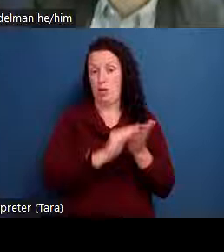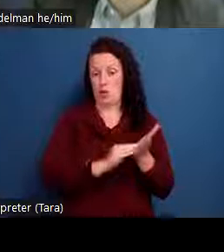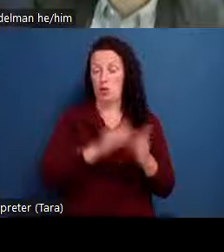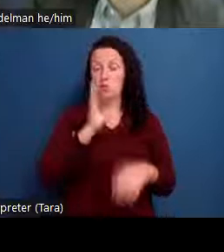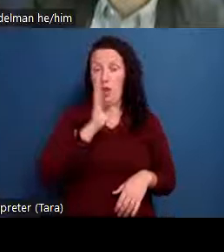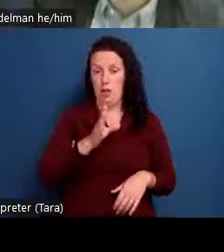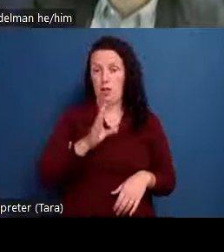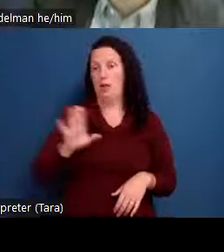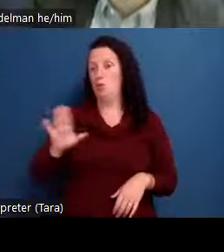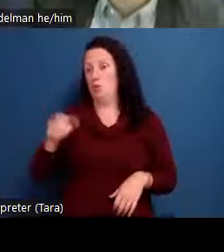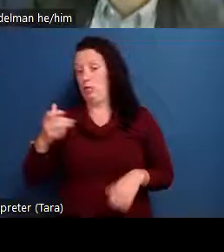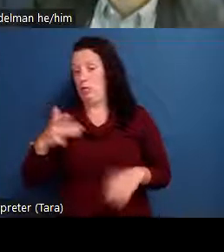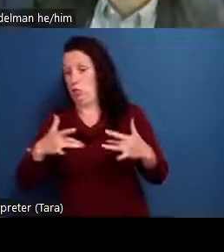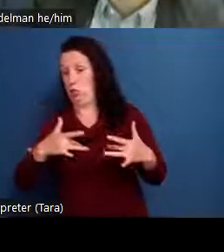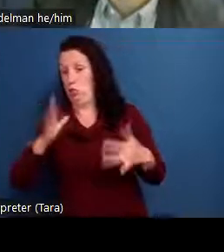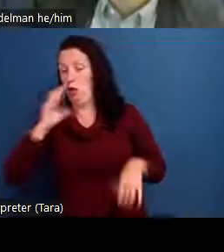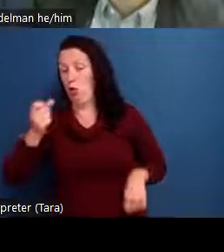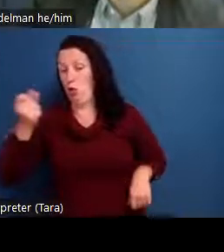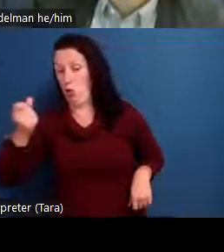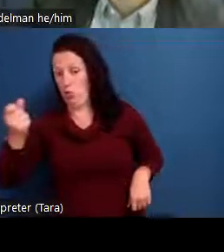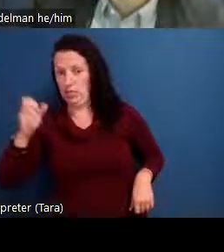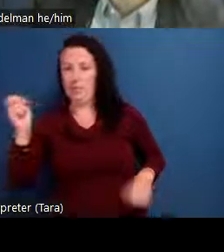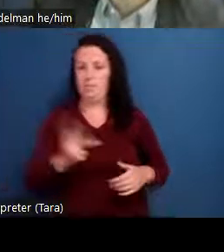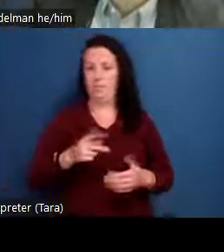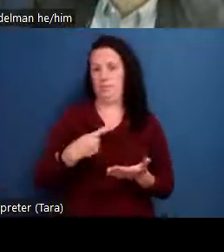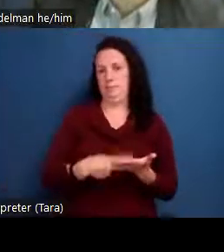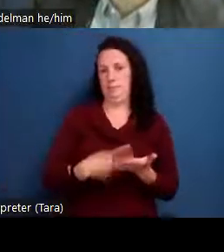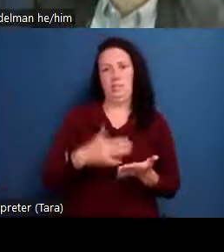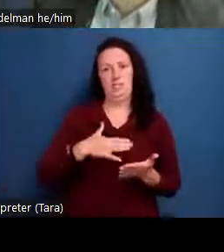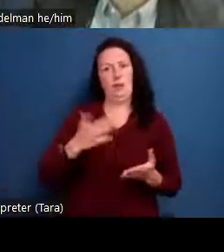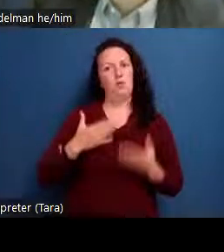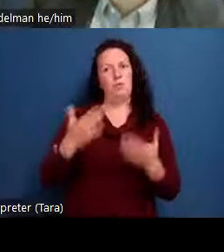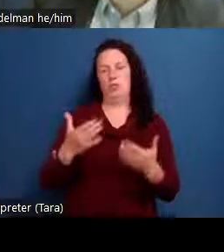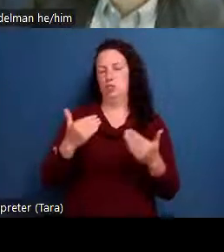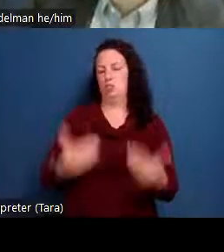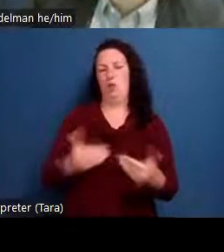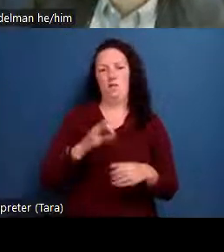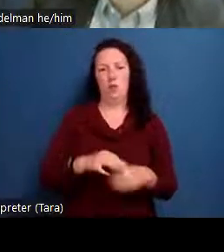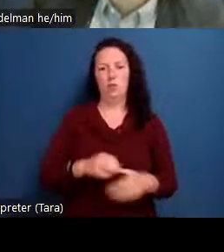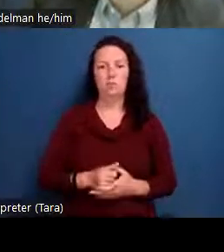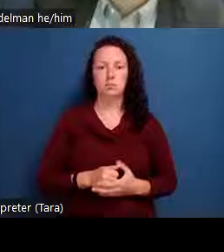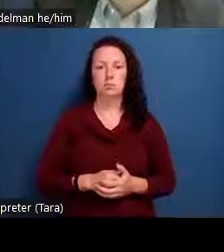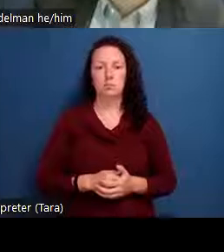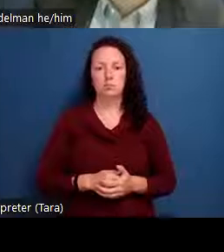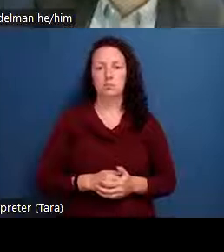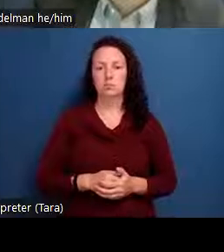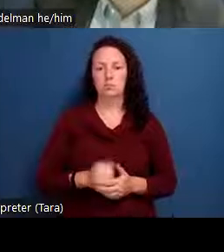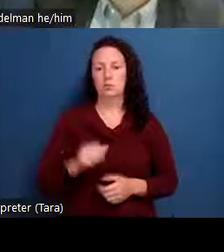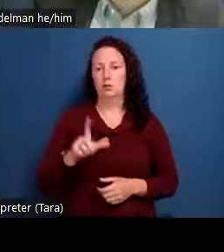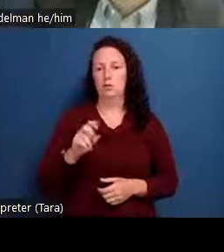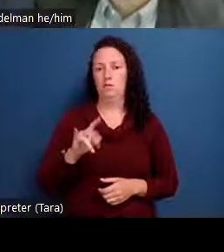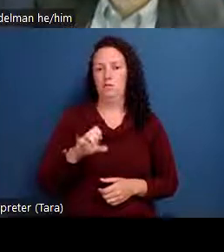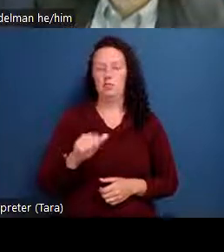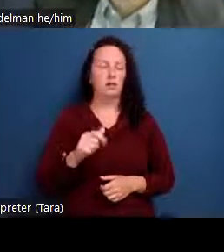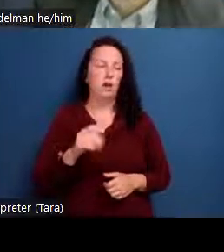that concern and come back to it. But that would be my recommendation, is let's move on to the vote. I also would suggest co-chairs can put it in an